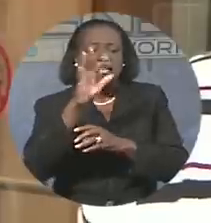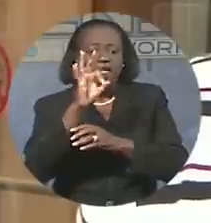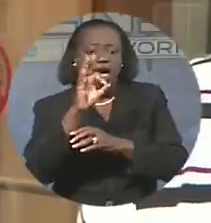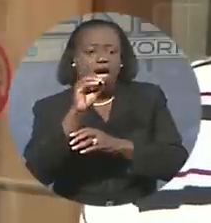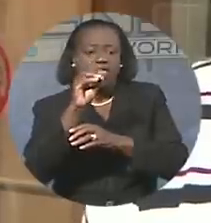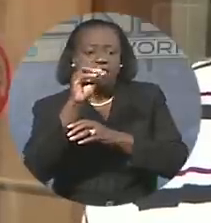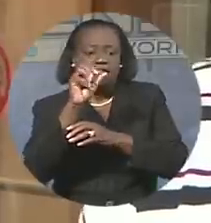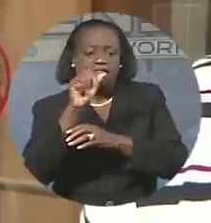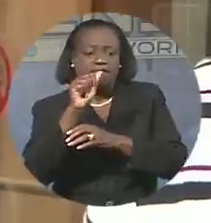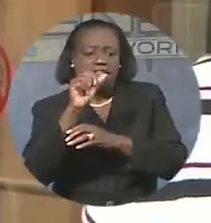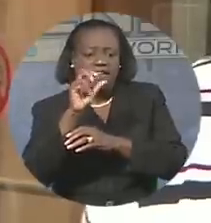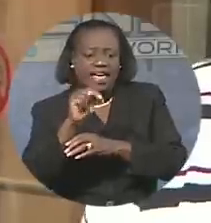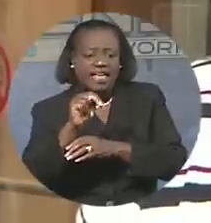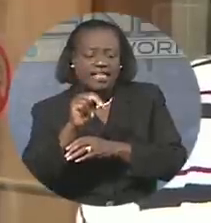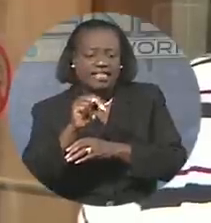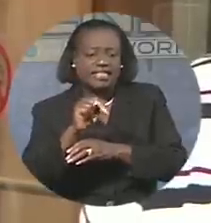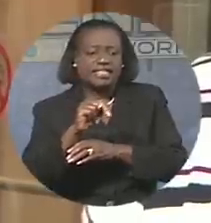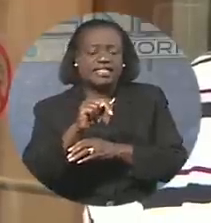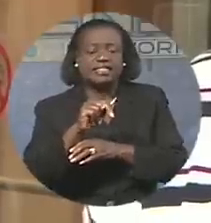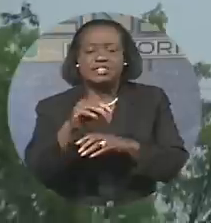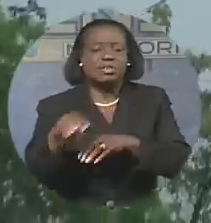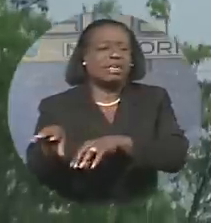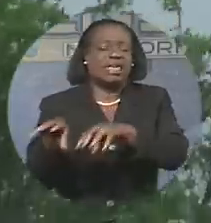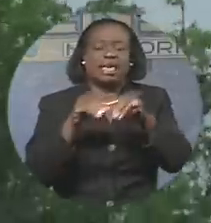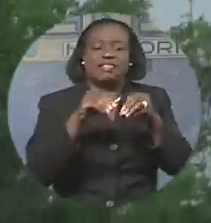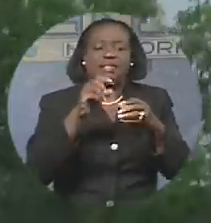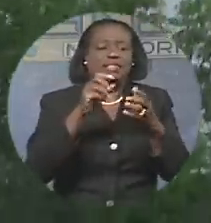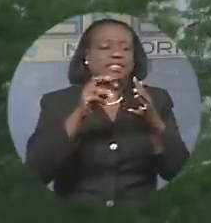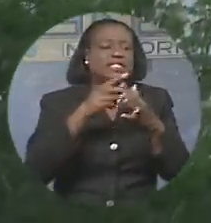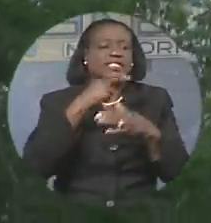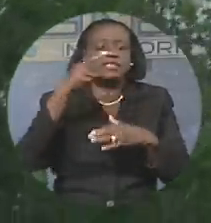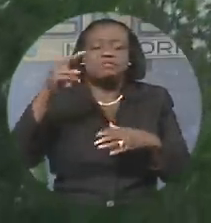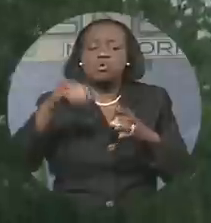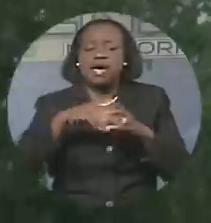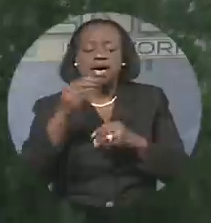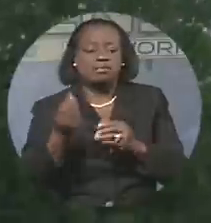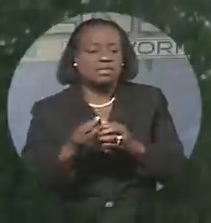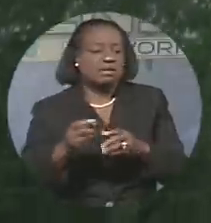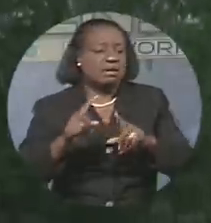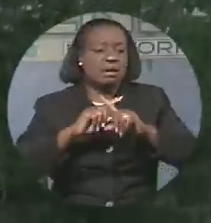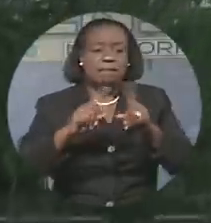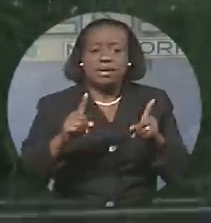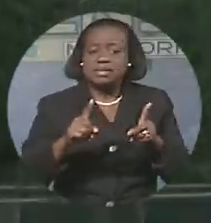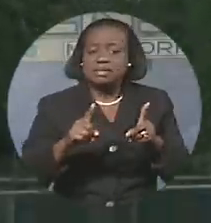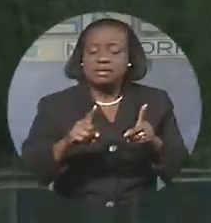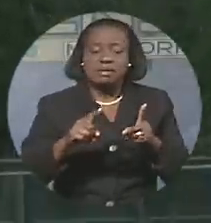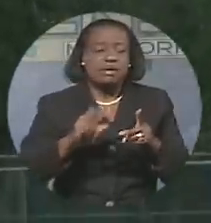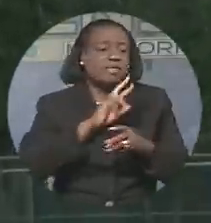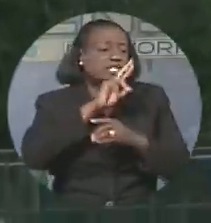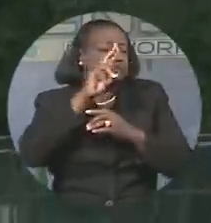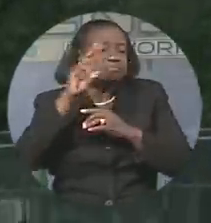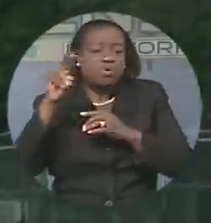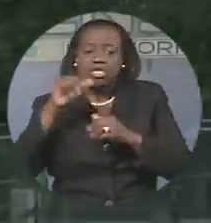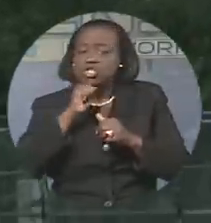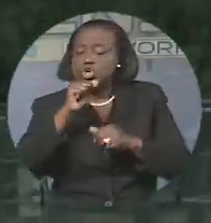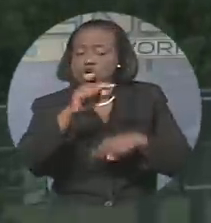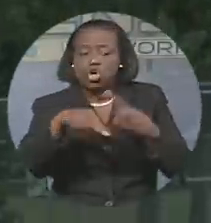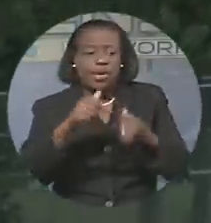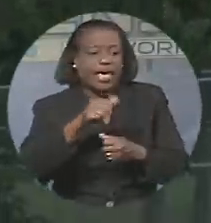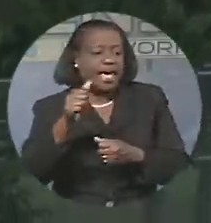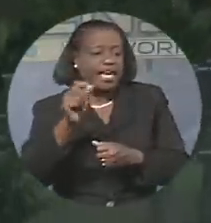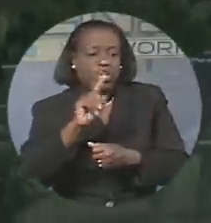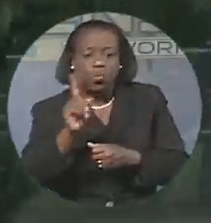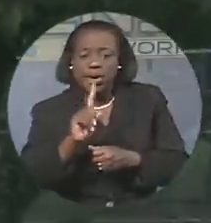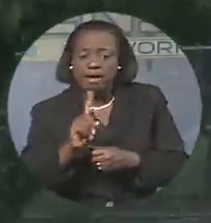within the warehouse, it affects the staff totally. But the billows of smoke won't be going anywhere anytime soon.